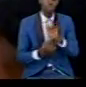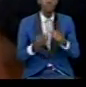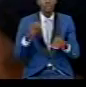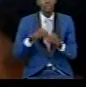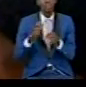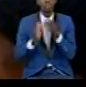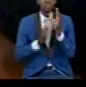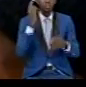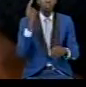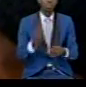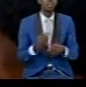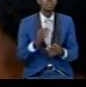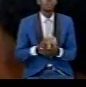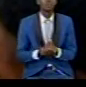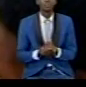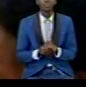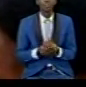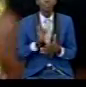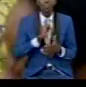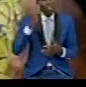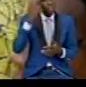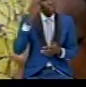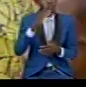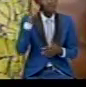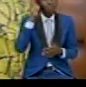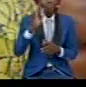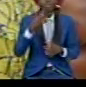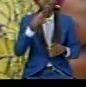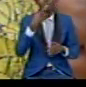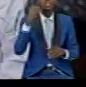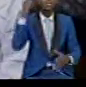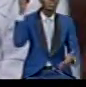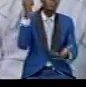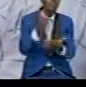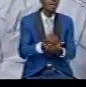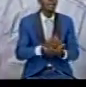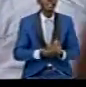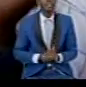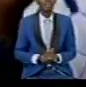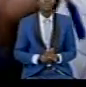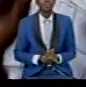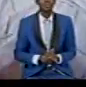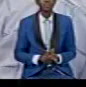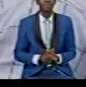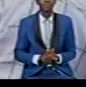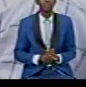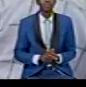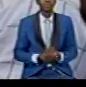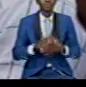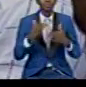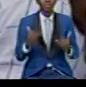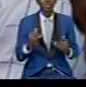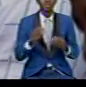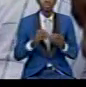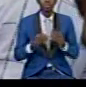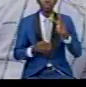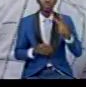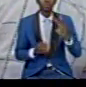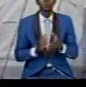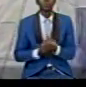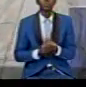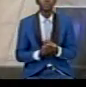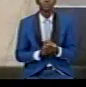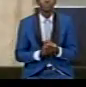Jesus' name. I thought headquarters will say amen. Let's come to number two now.